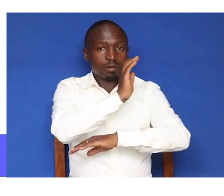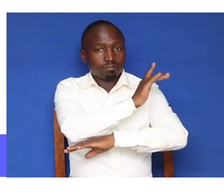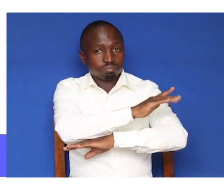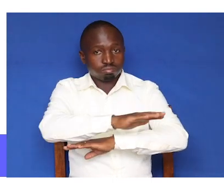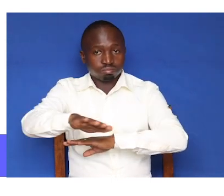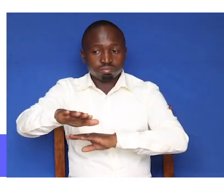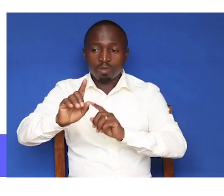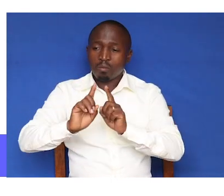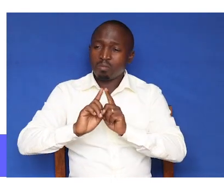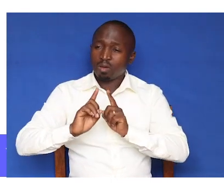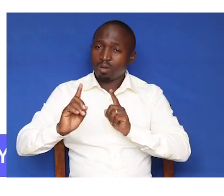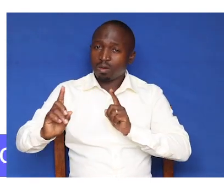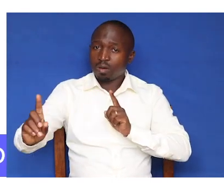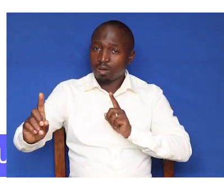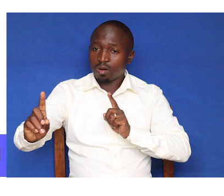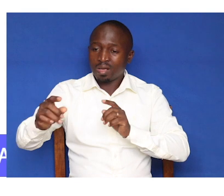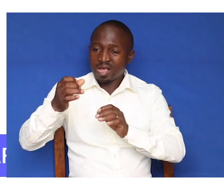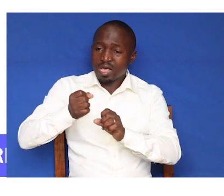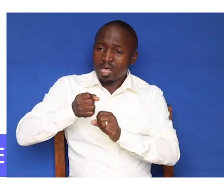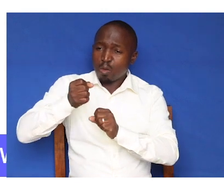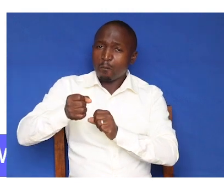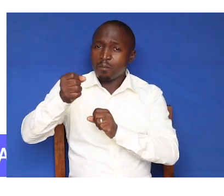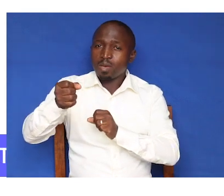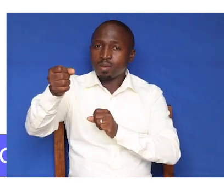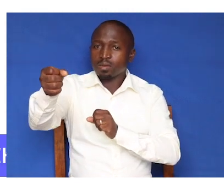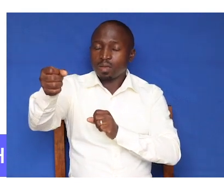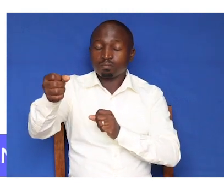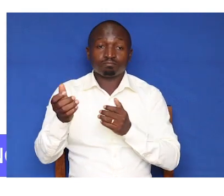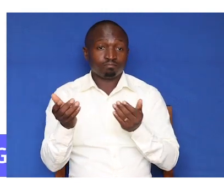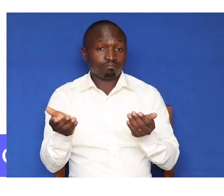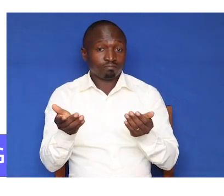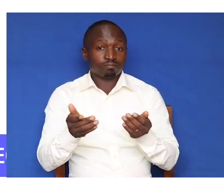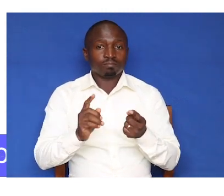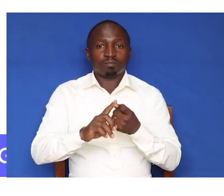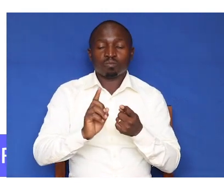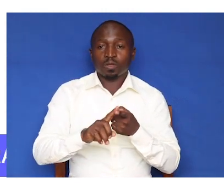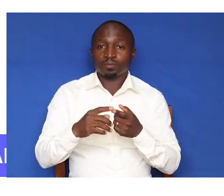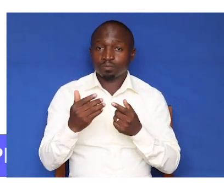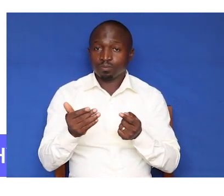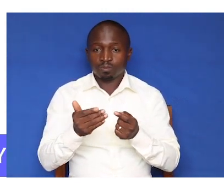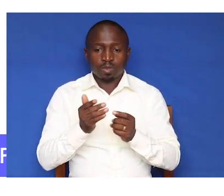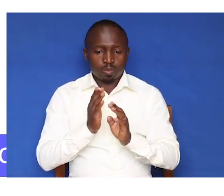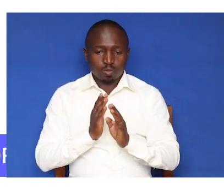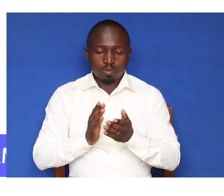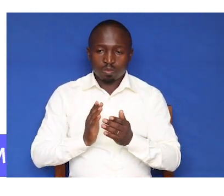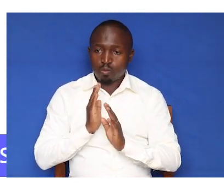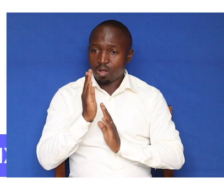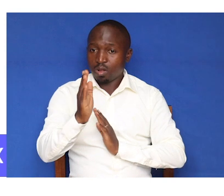greater distance of many kilometers in a fairly defined